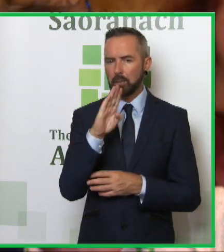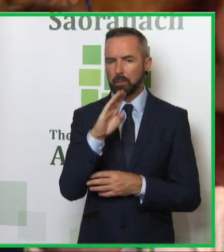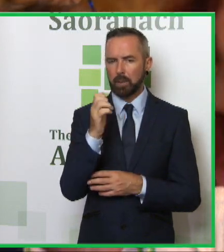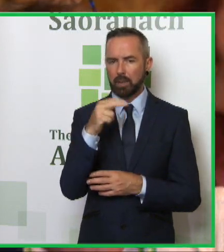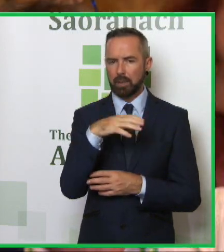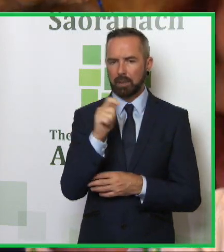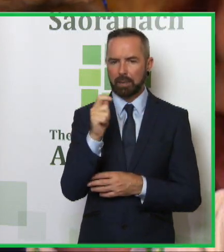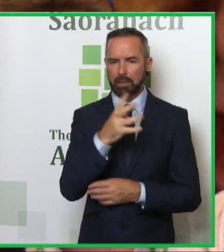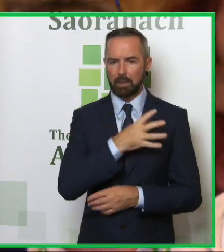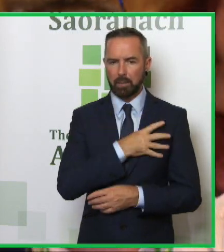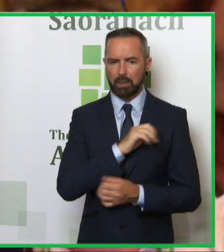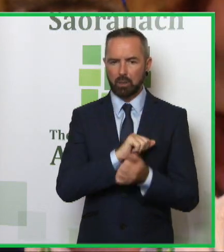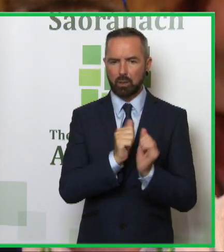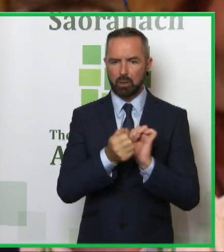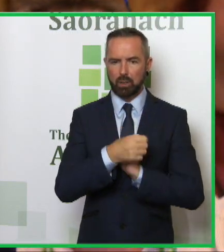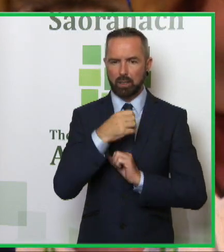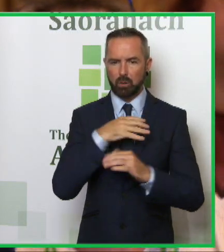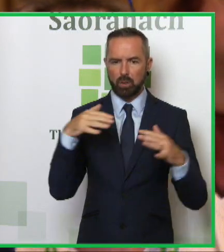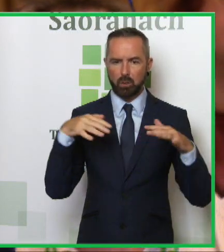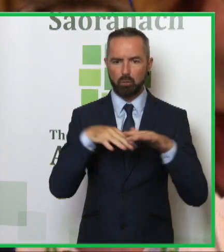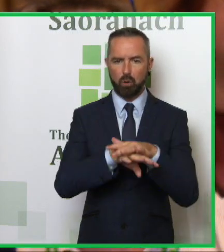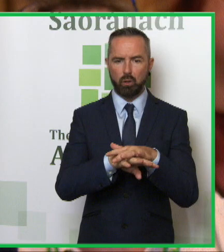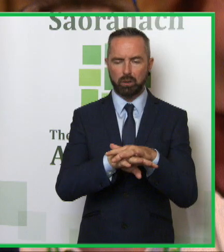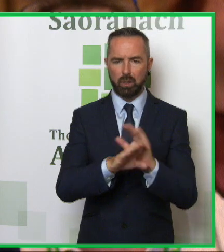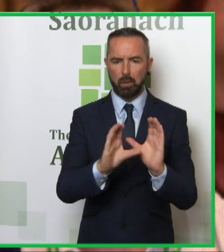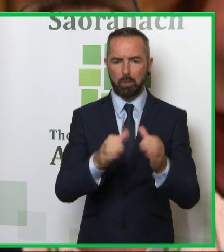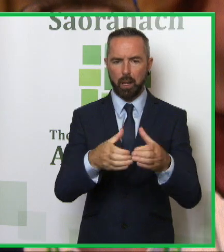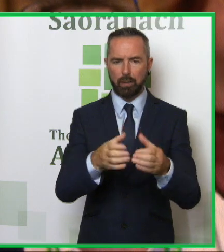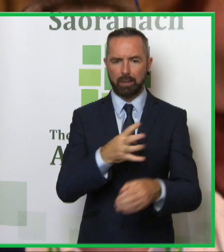be changed to a cross-party committee in order